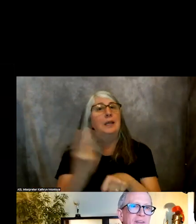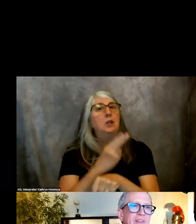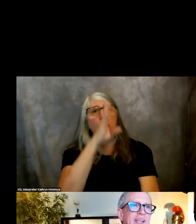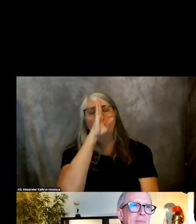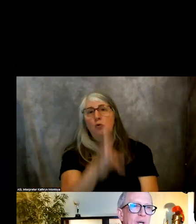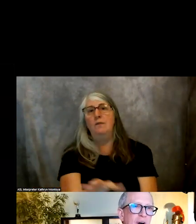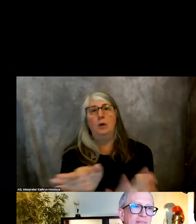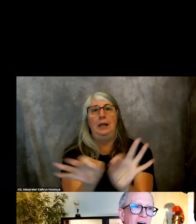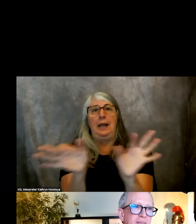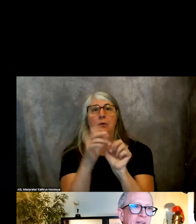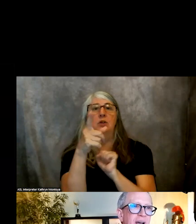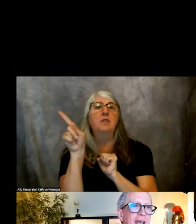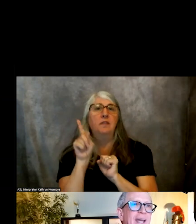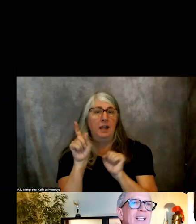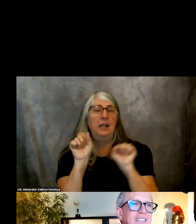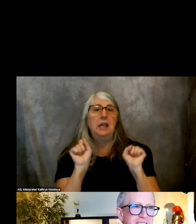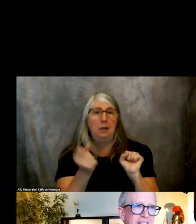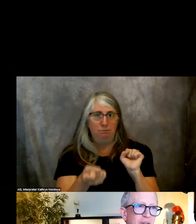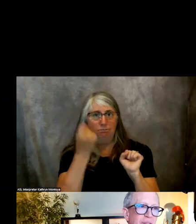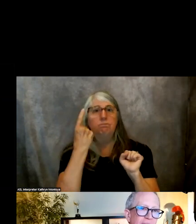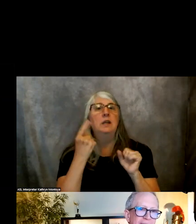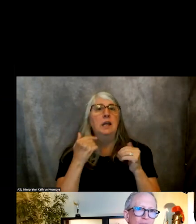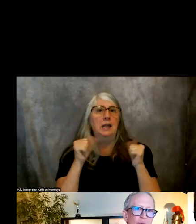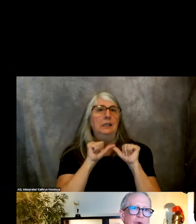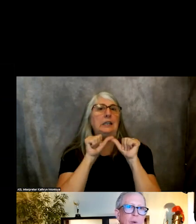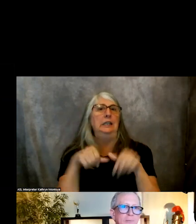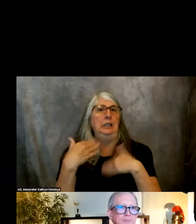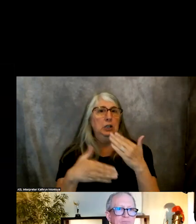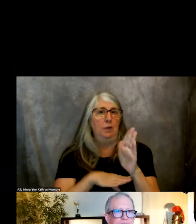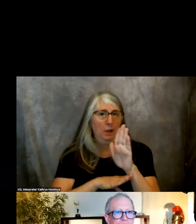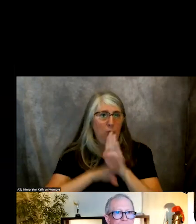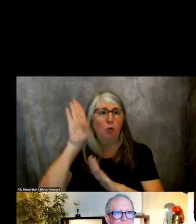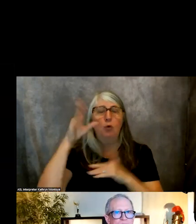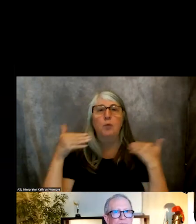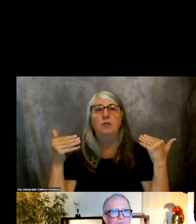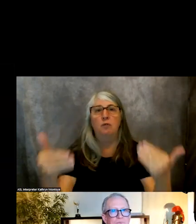language that they can build off of, and let's continue that growth forward.